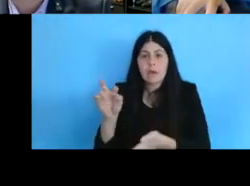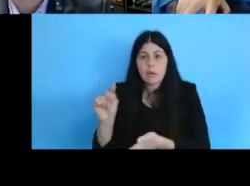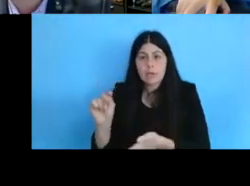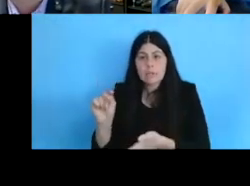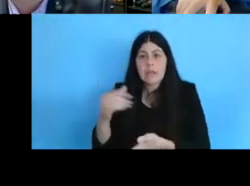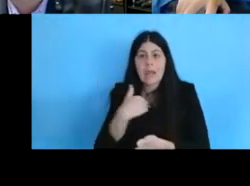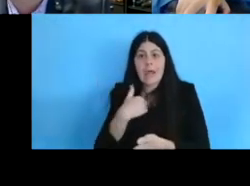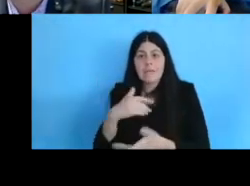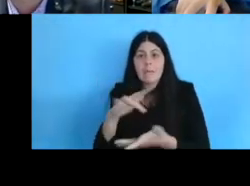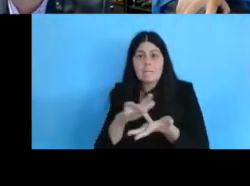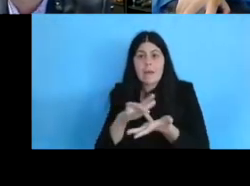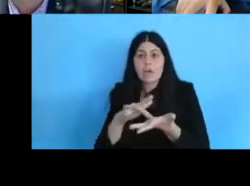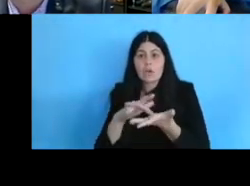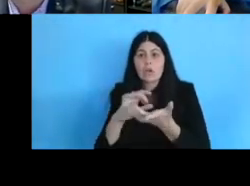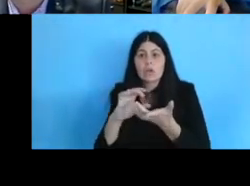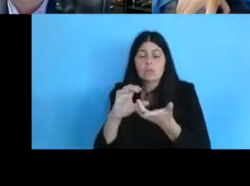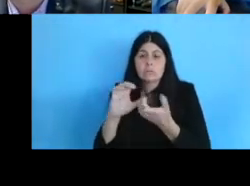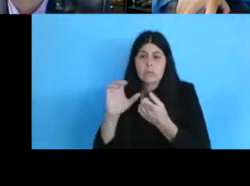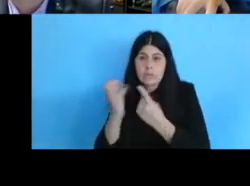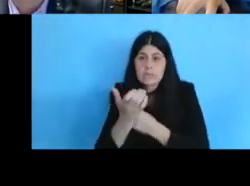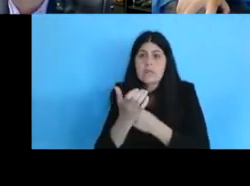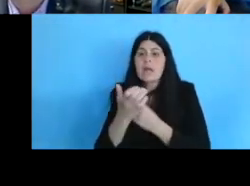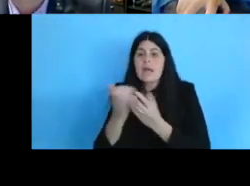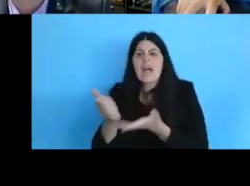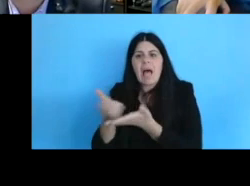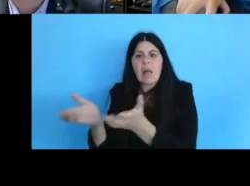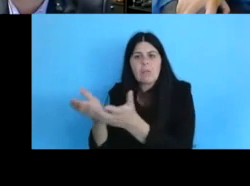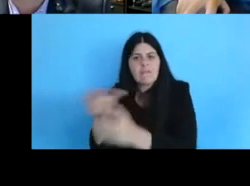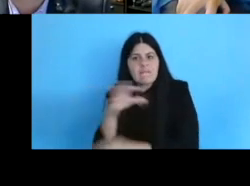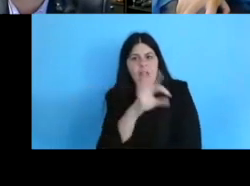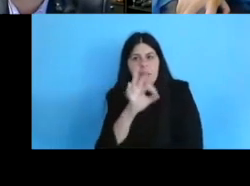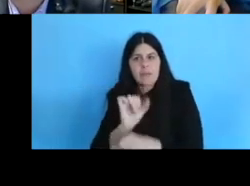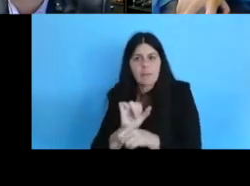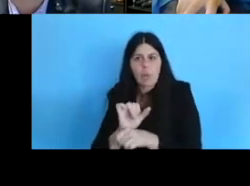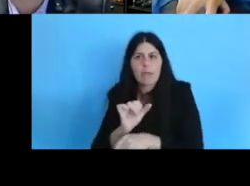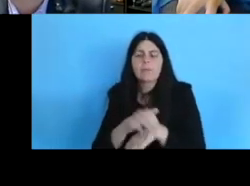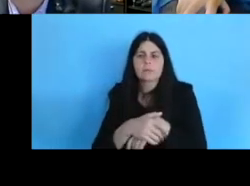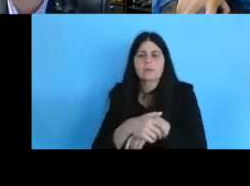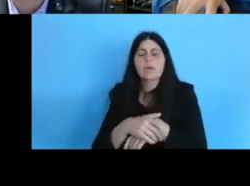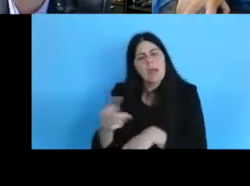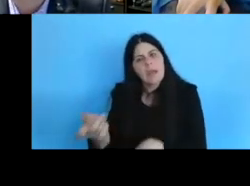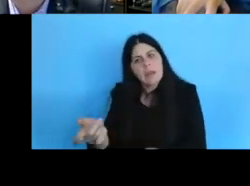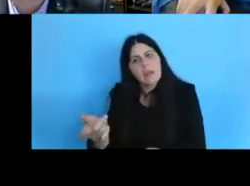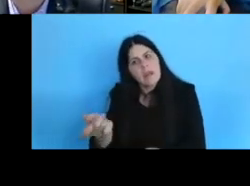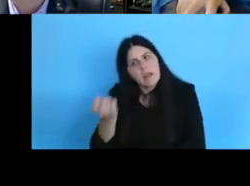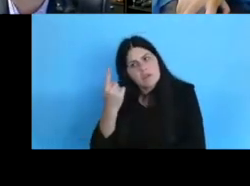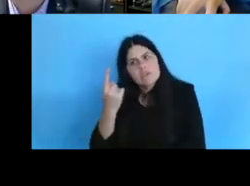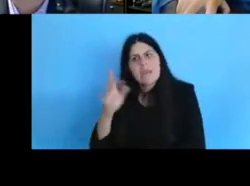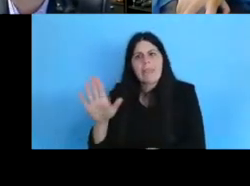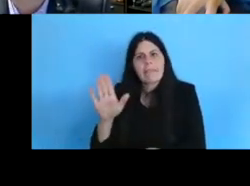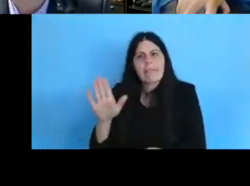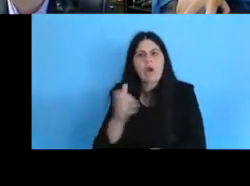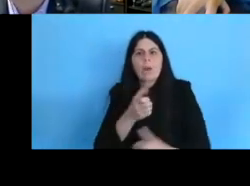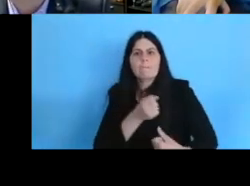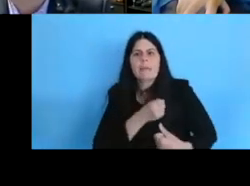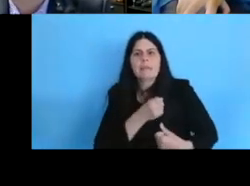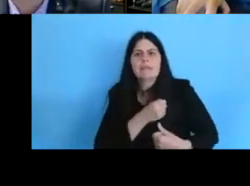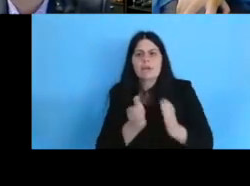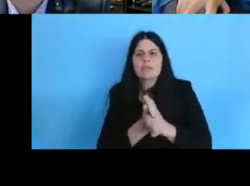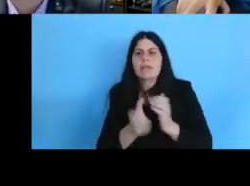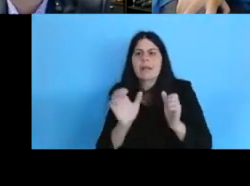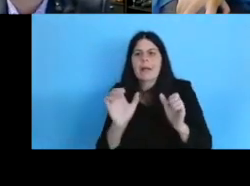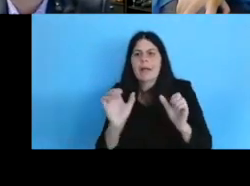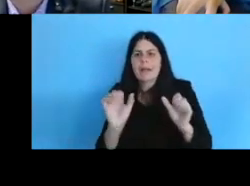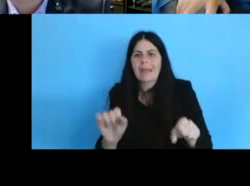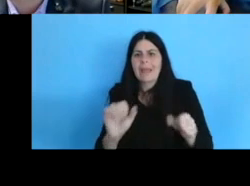employment. Additionally, they help understand military skills and translating that into language. For example, I